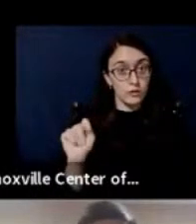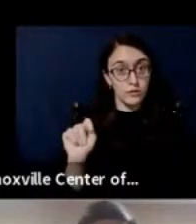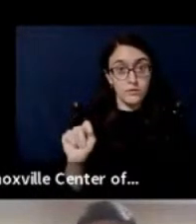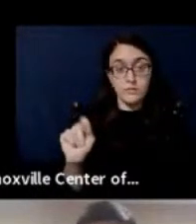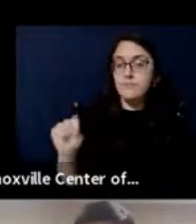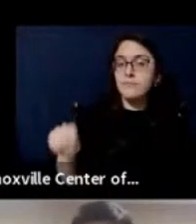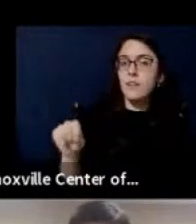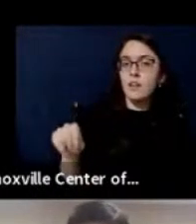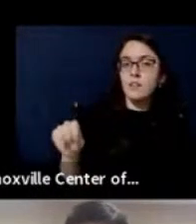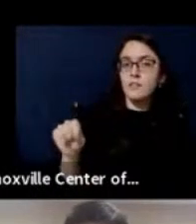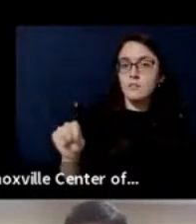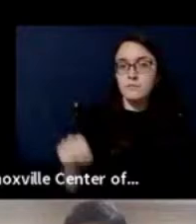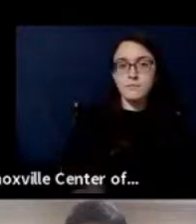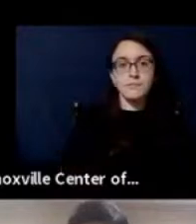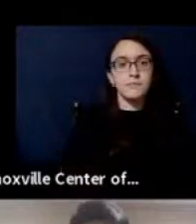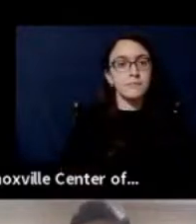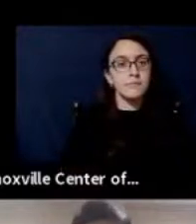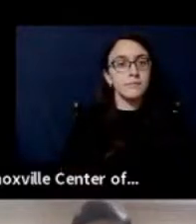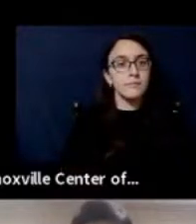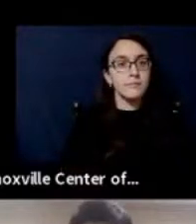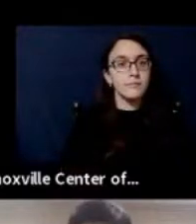Yes.